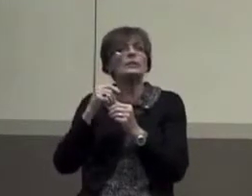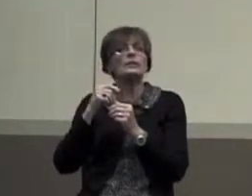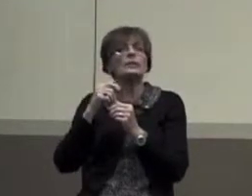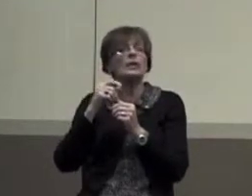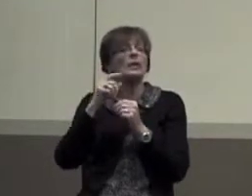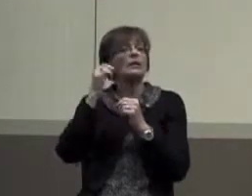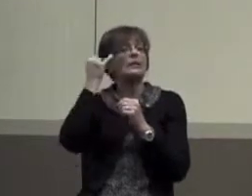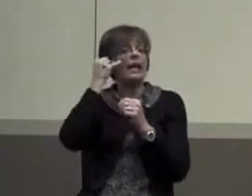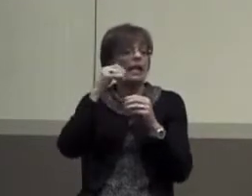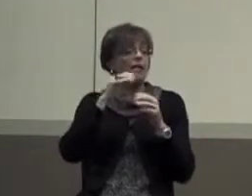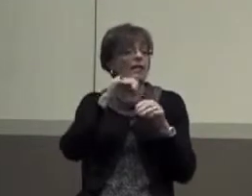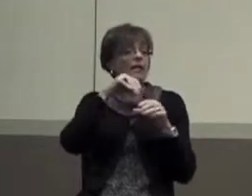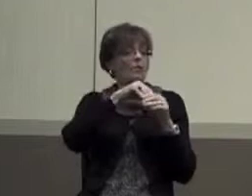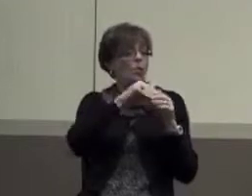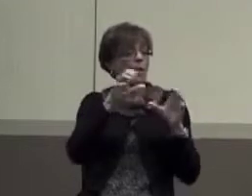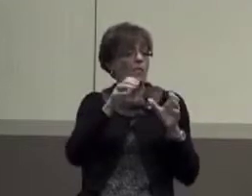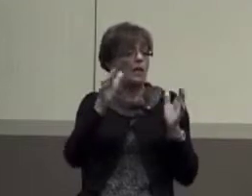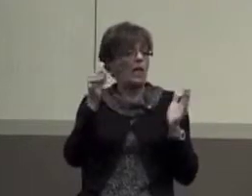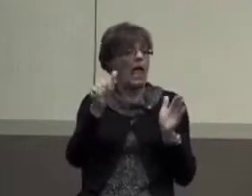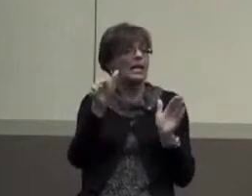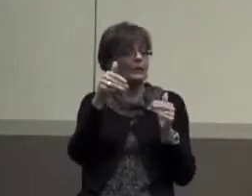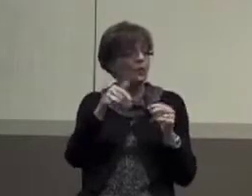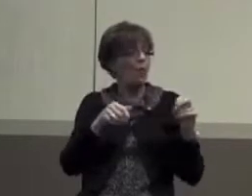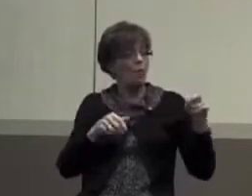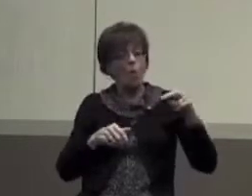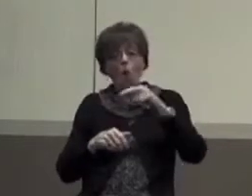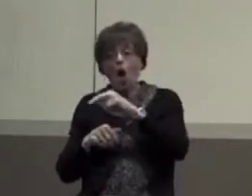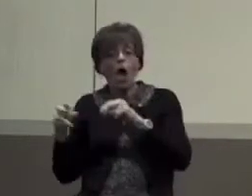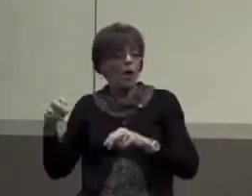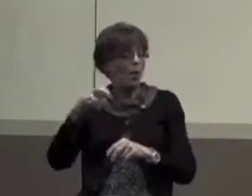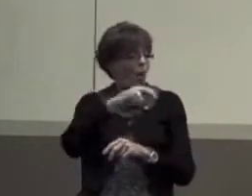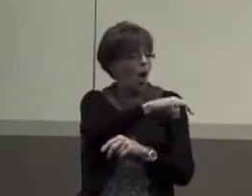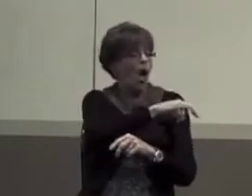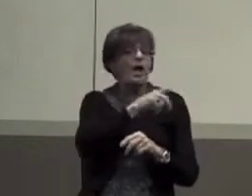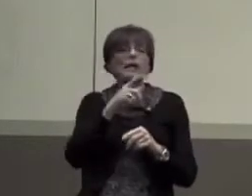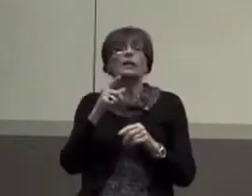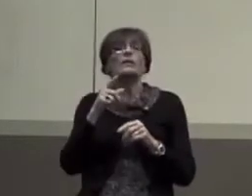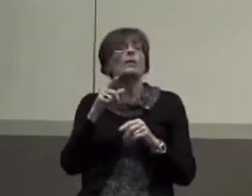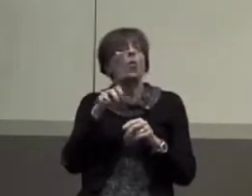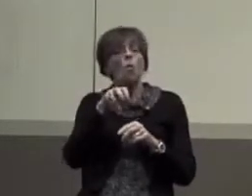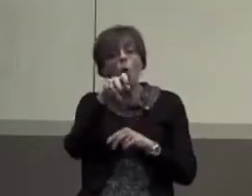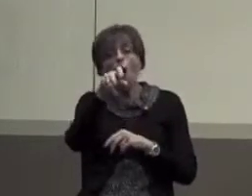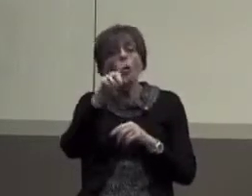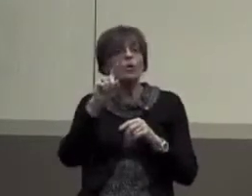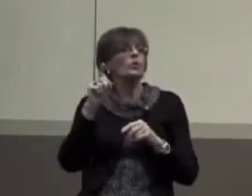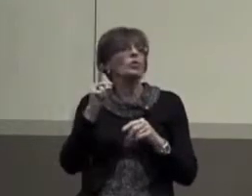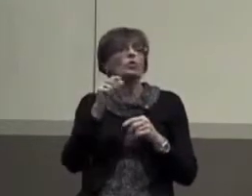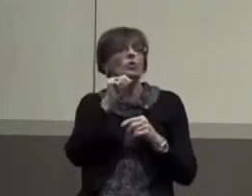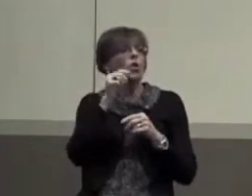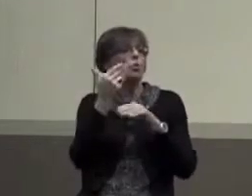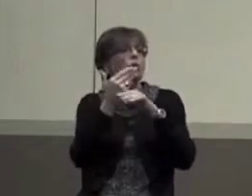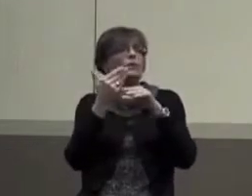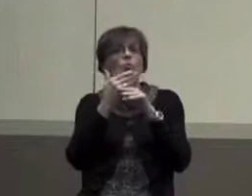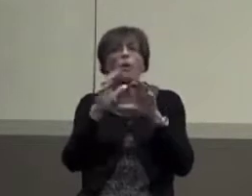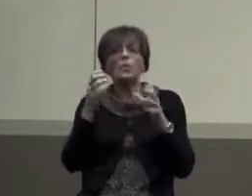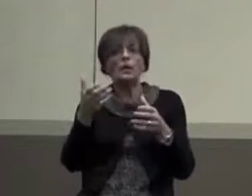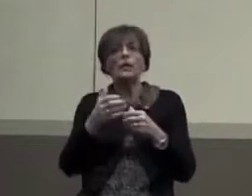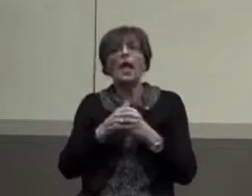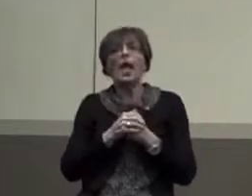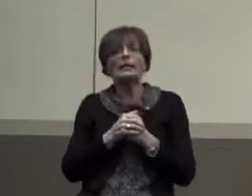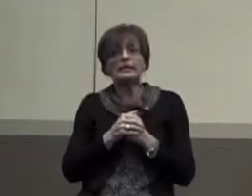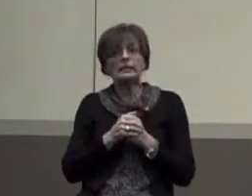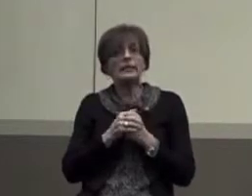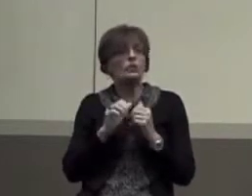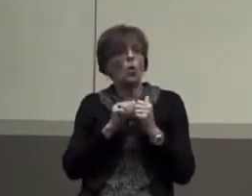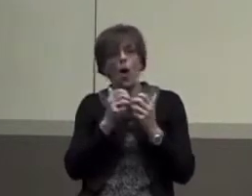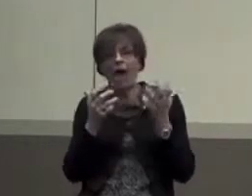another, where you walk so that you're not disrupting the other class. Because to get to the door, you have to go to the other side. So Oh, wow. how are you